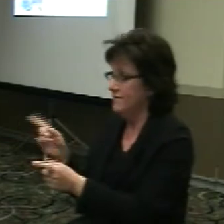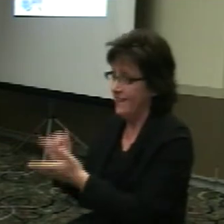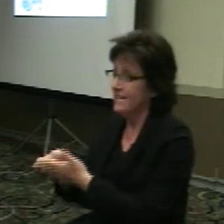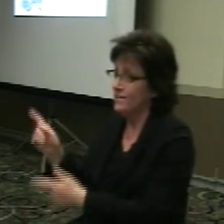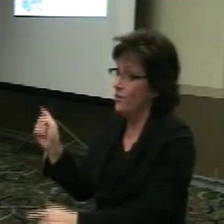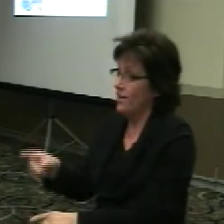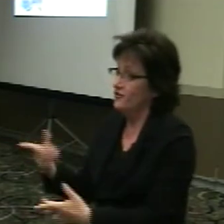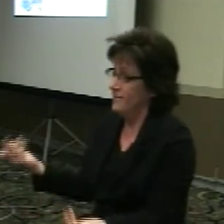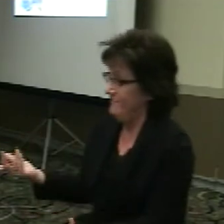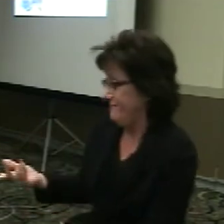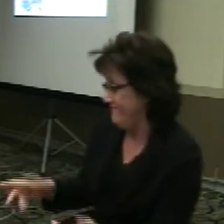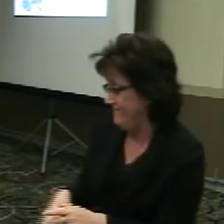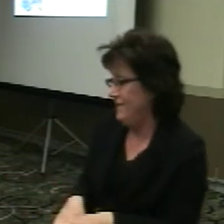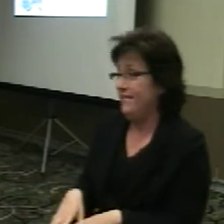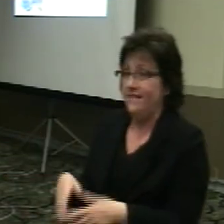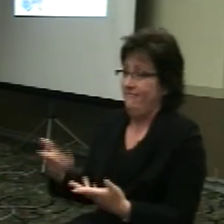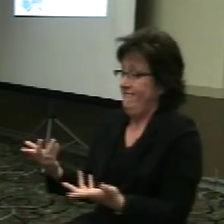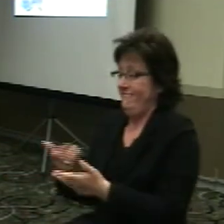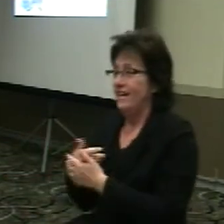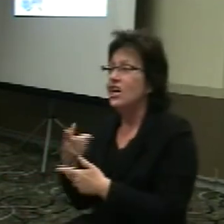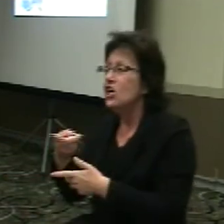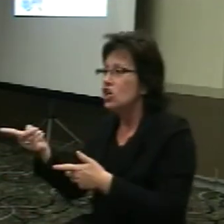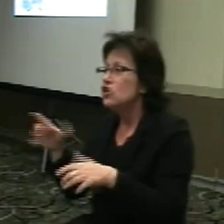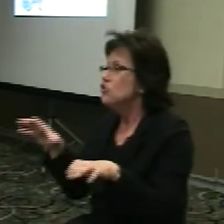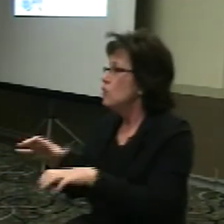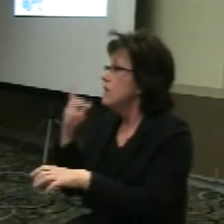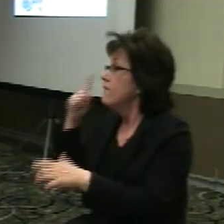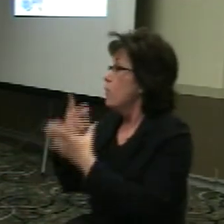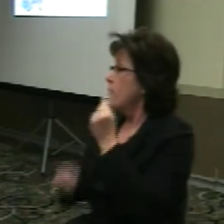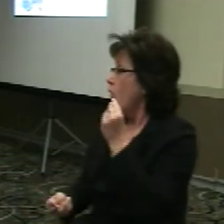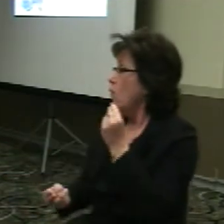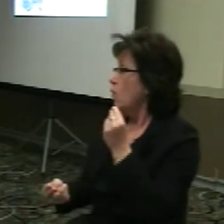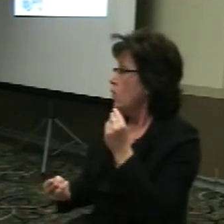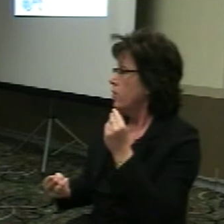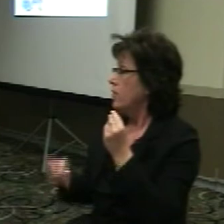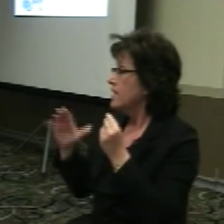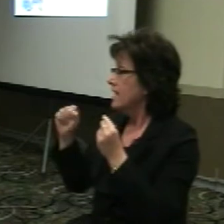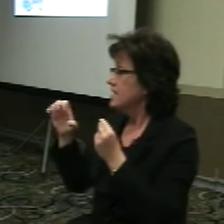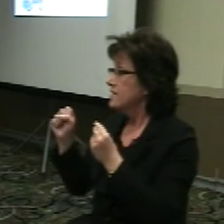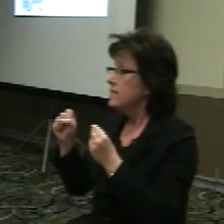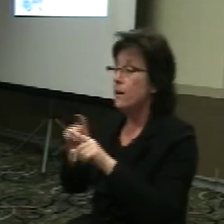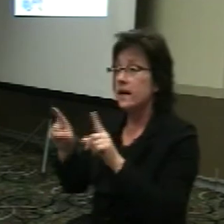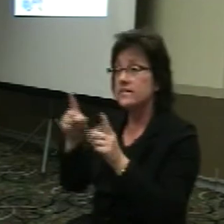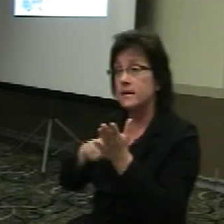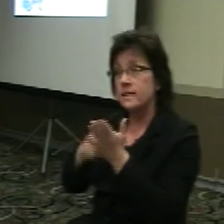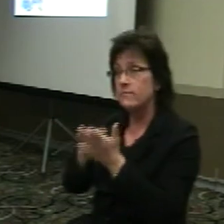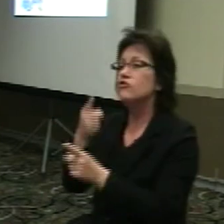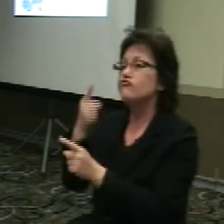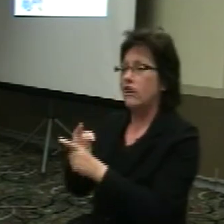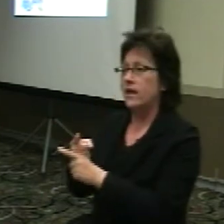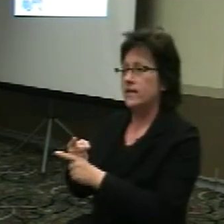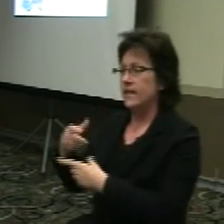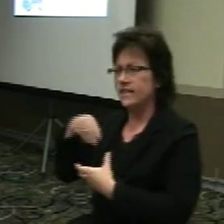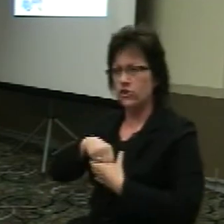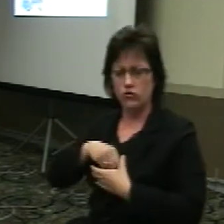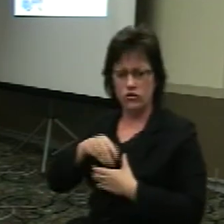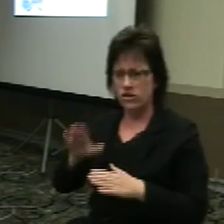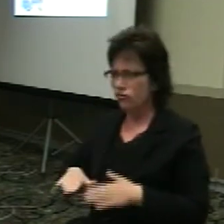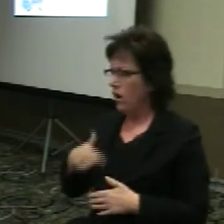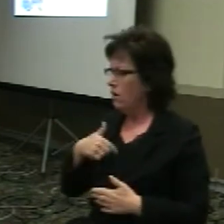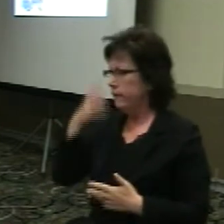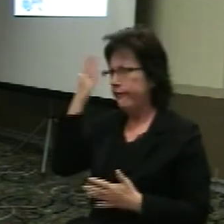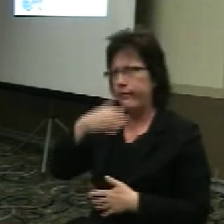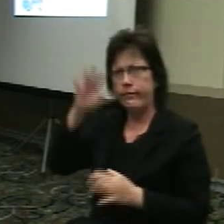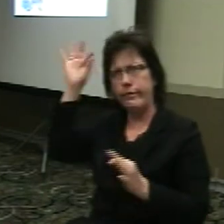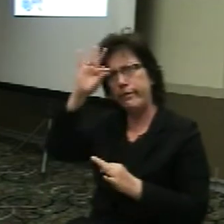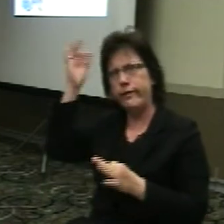So it becomes an issue where you're doing it for both cases, but in some cases, yeah, you're right. It's internal to the child, or we don't know what's going on.